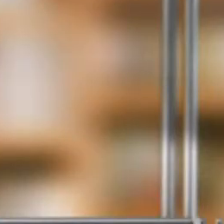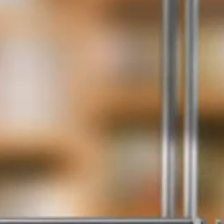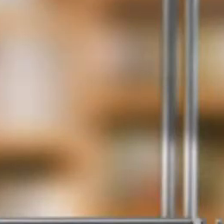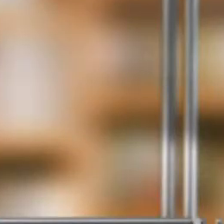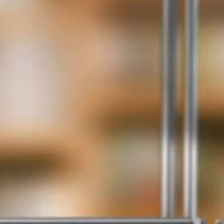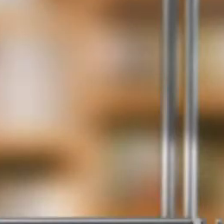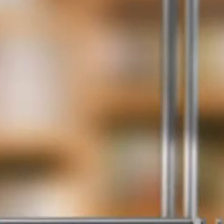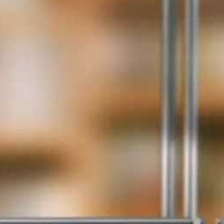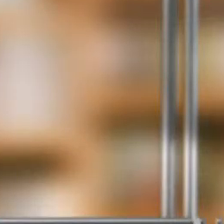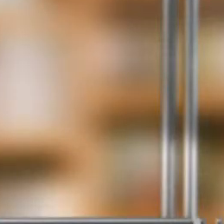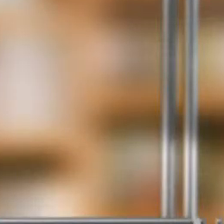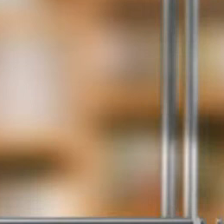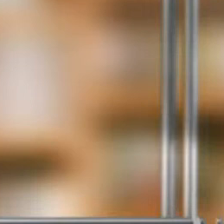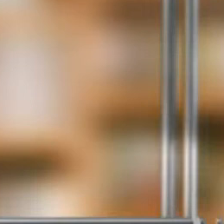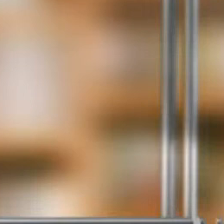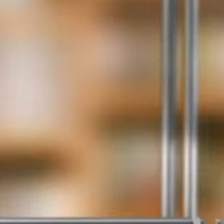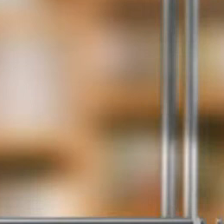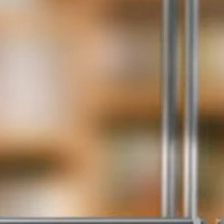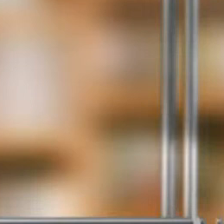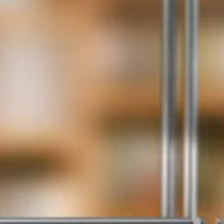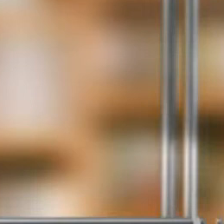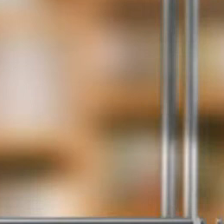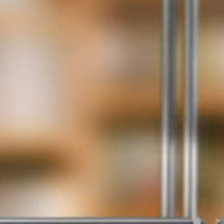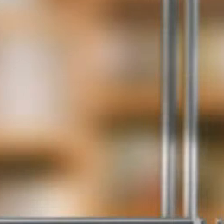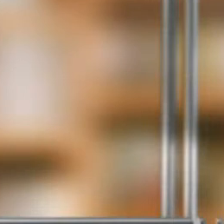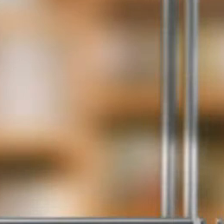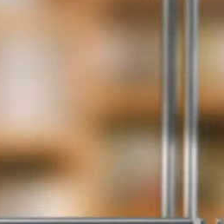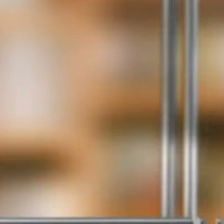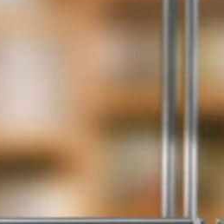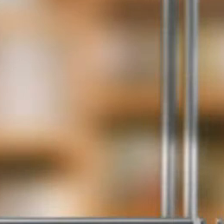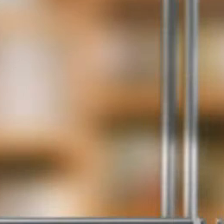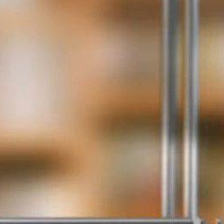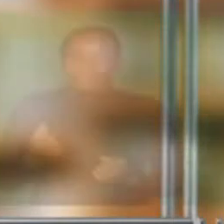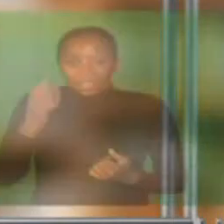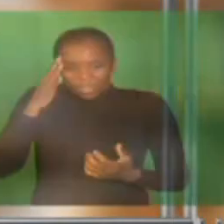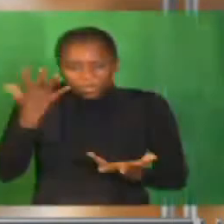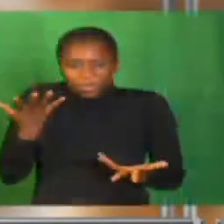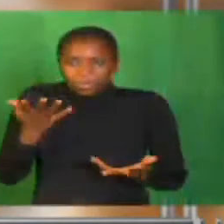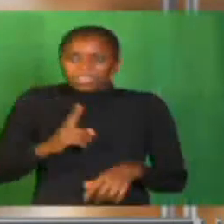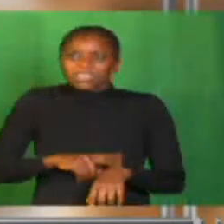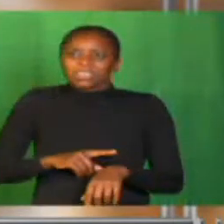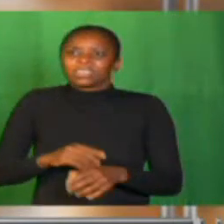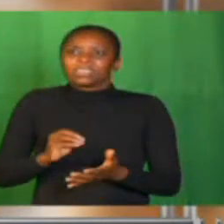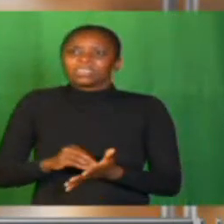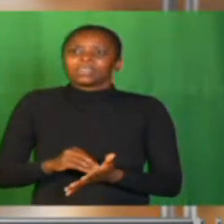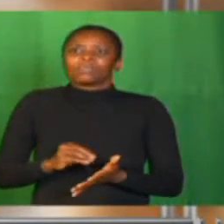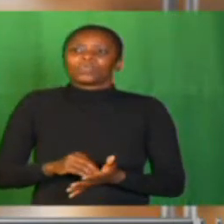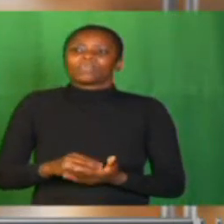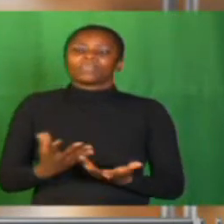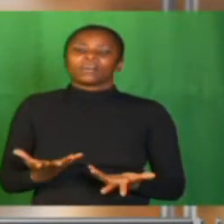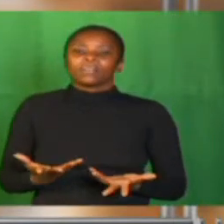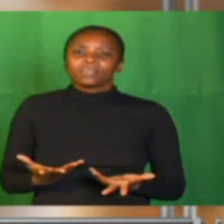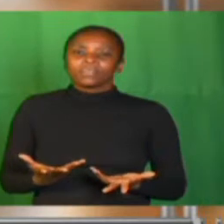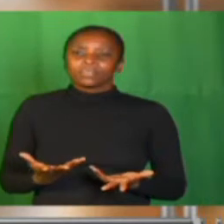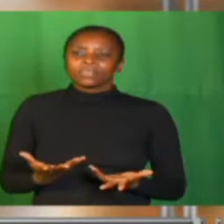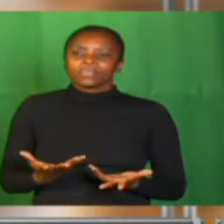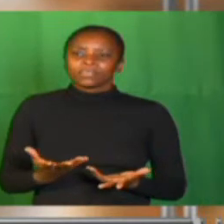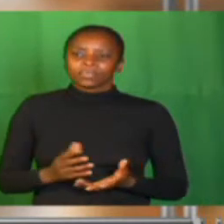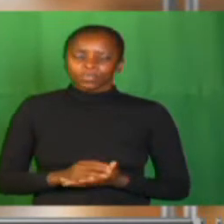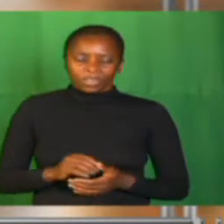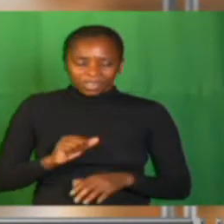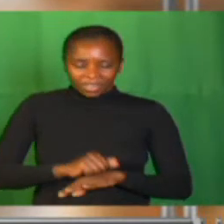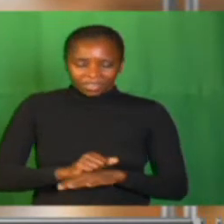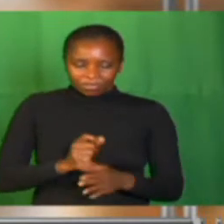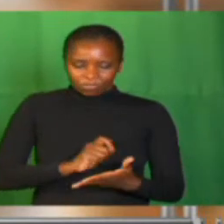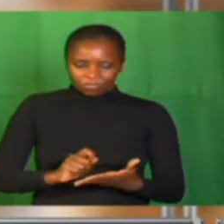you? Yes, please. Yes, please. We're just going to... I don't know how much time we'll have. Oh, how much time you're going to give the learner at home so that they